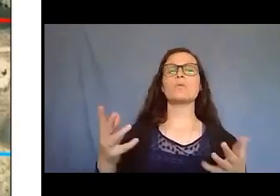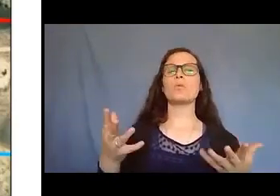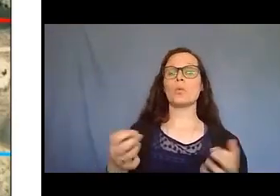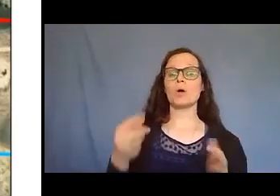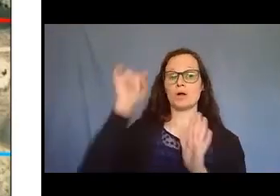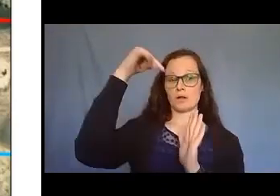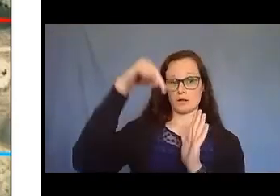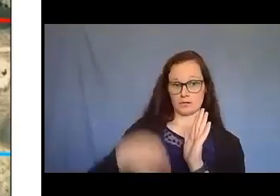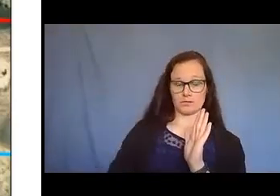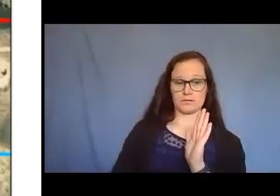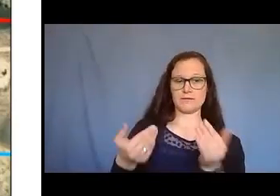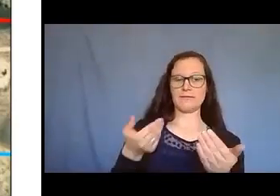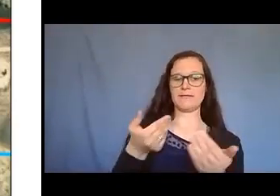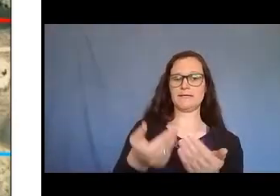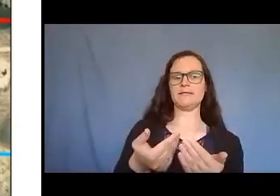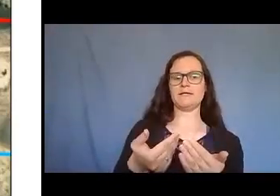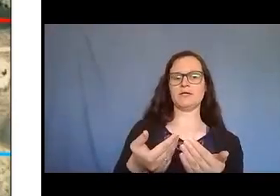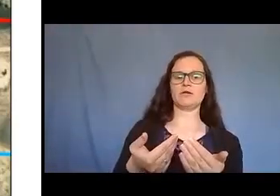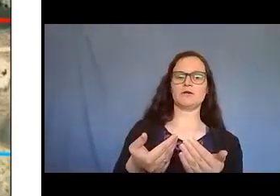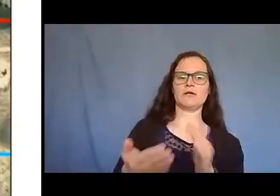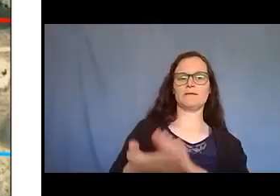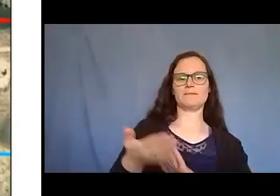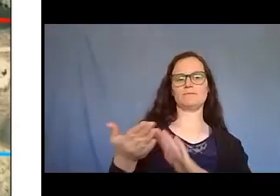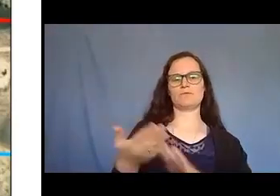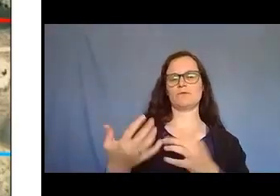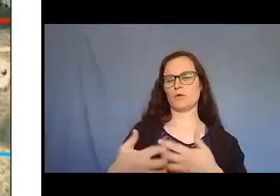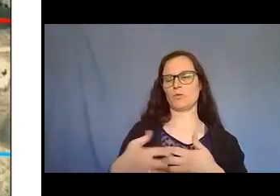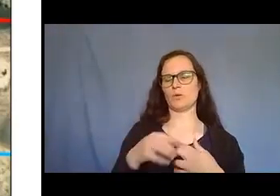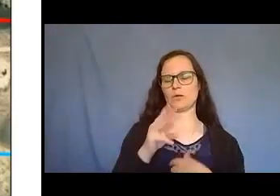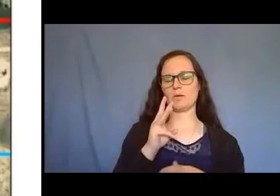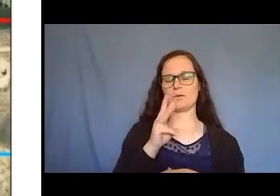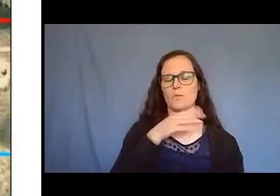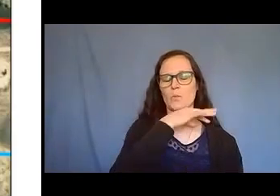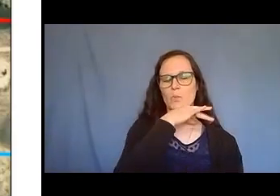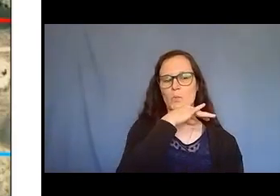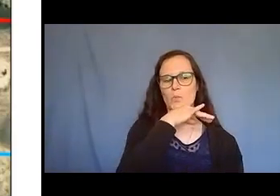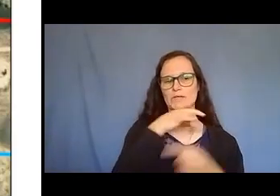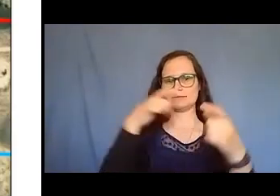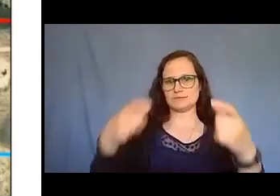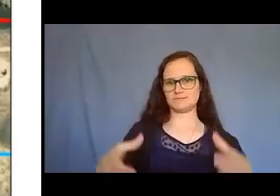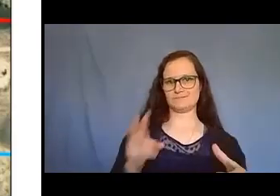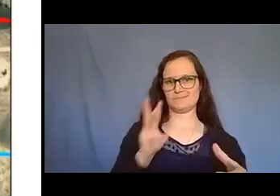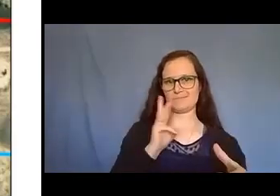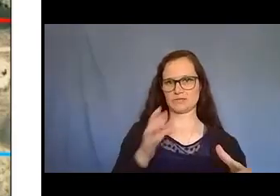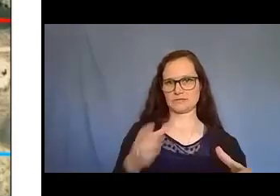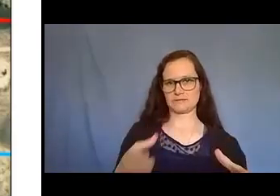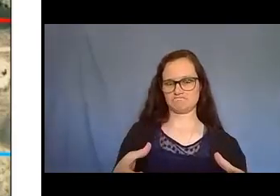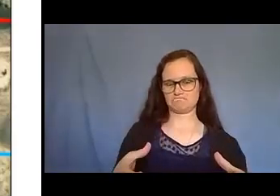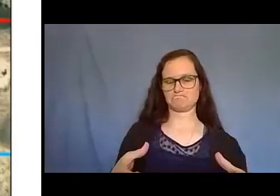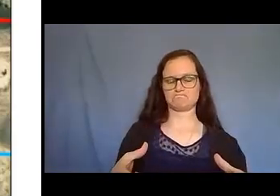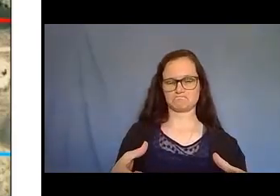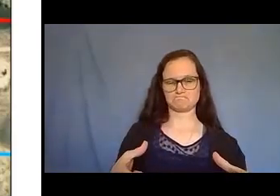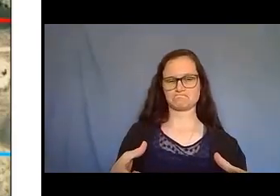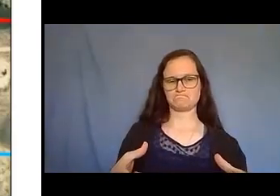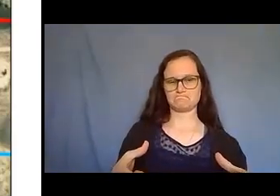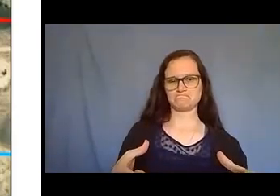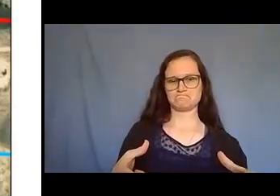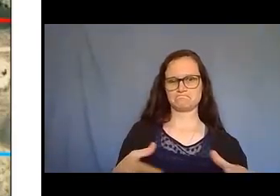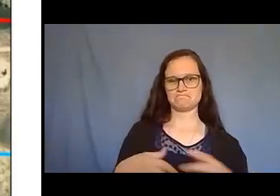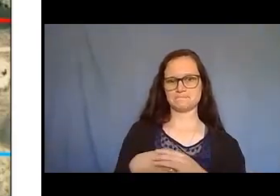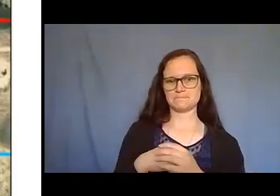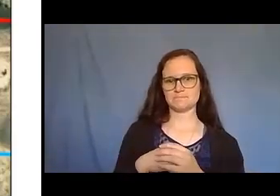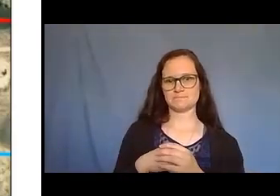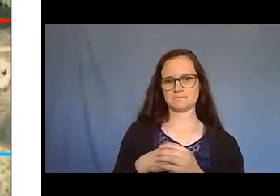former refinery waste ponds, which you can see here outlined in yellow. So that will help us get sort